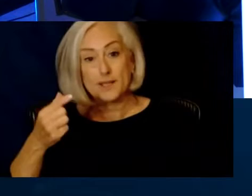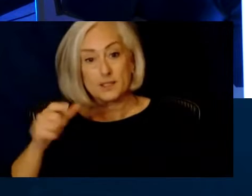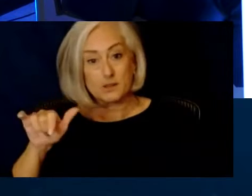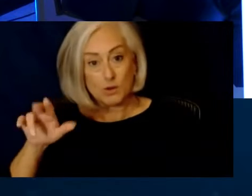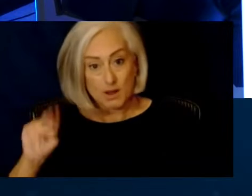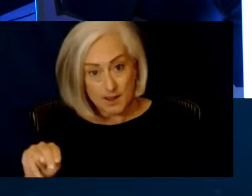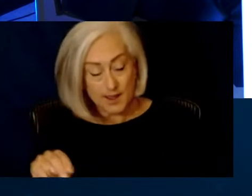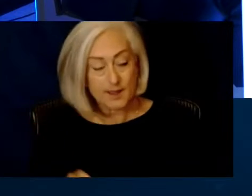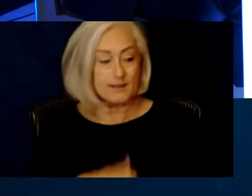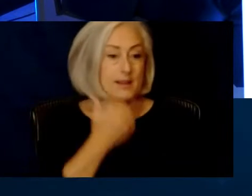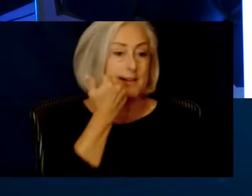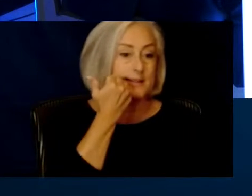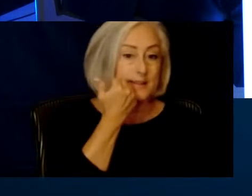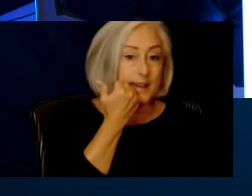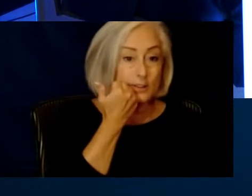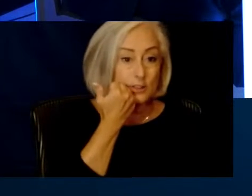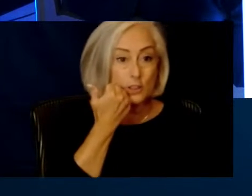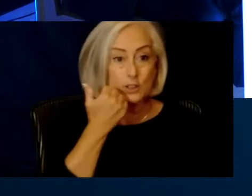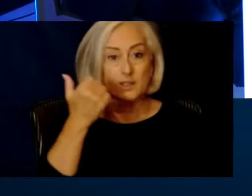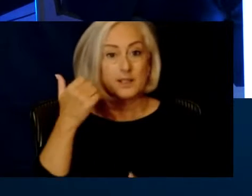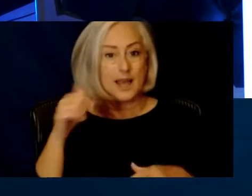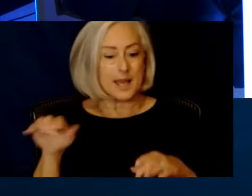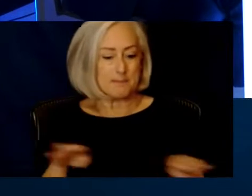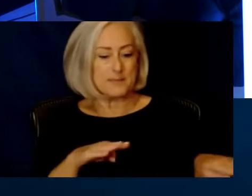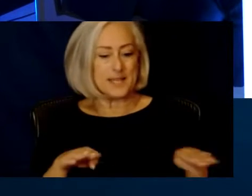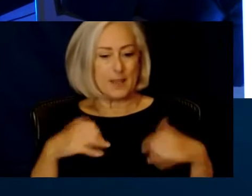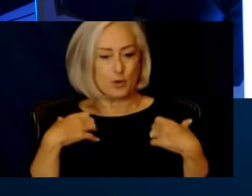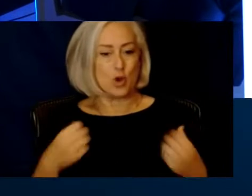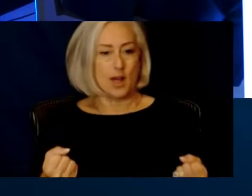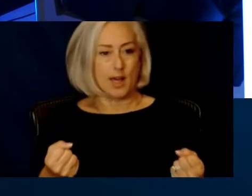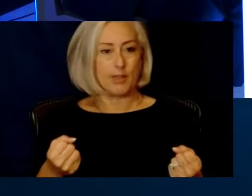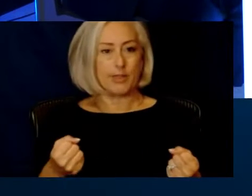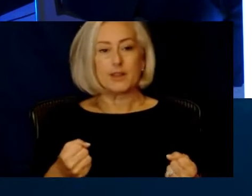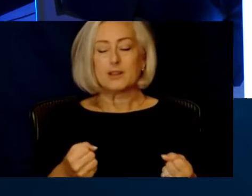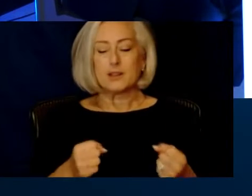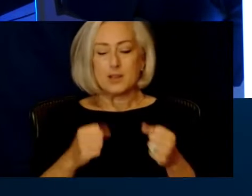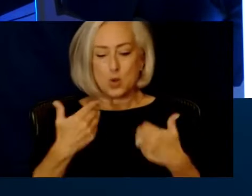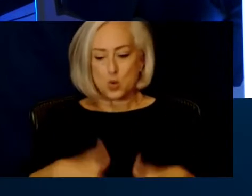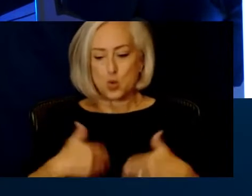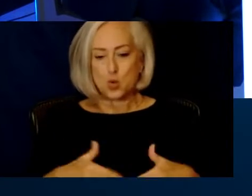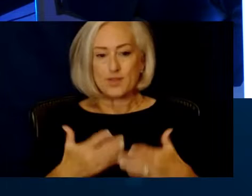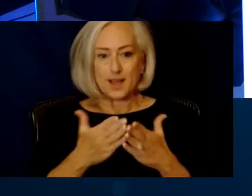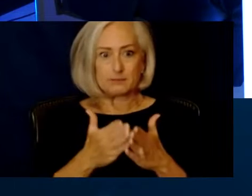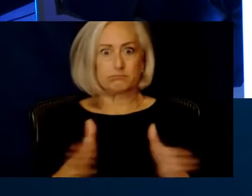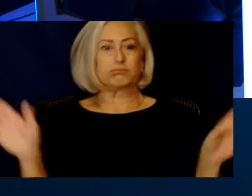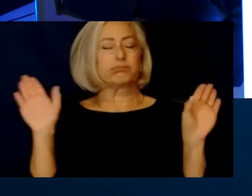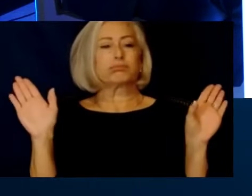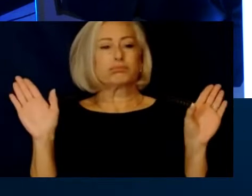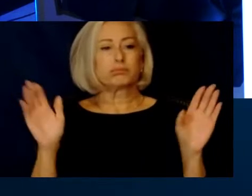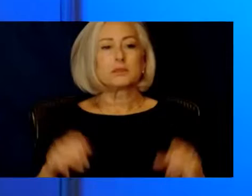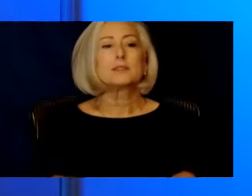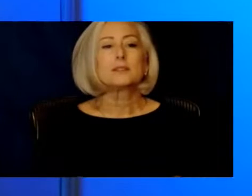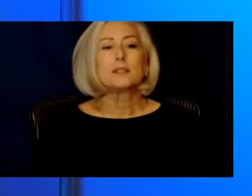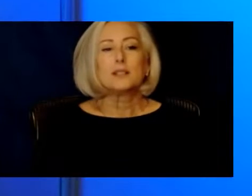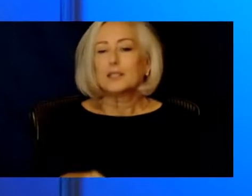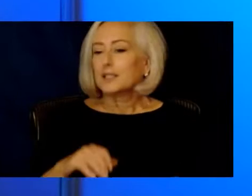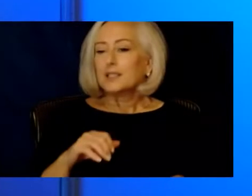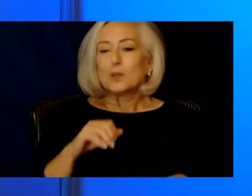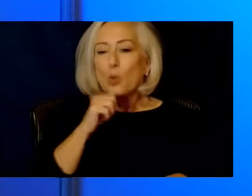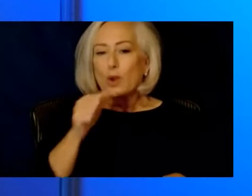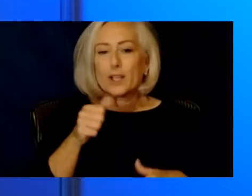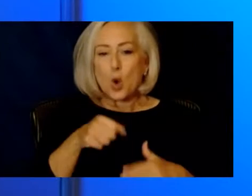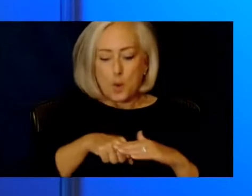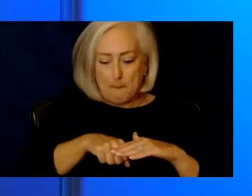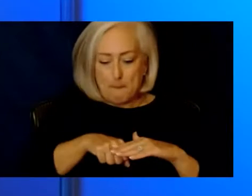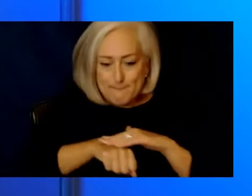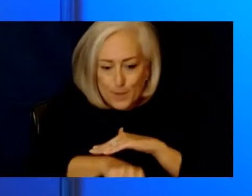and Yep. some behavioral care. So Correct. That's a that's a really big deal. Yeah, we don't deliver babies in our location,